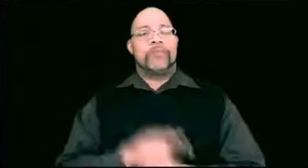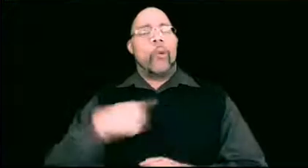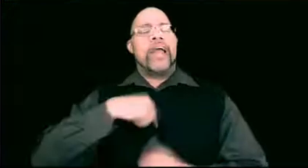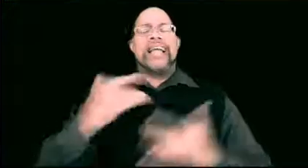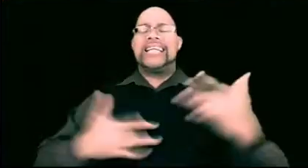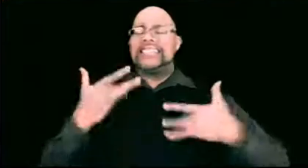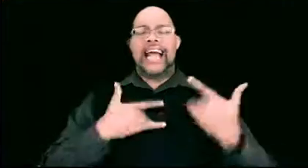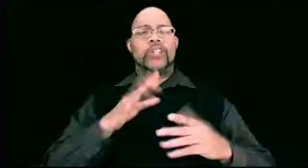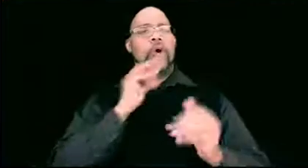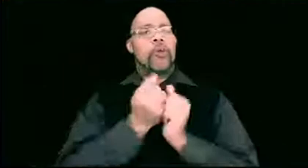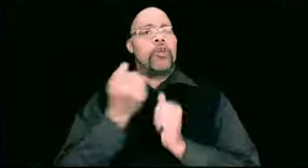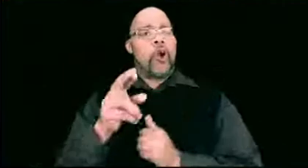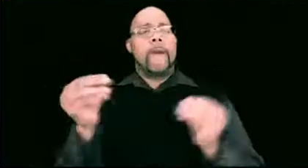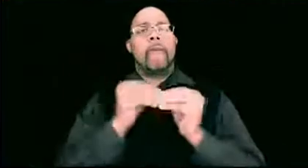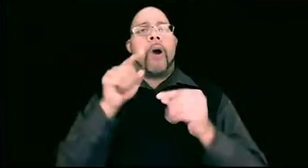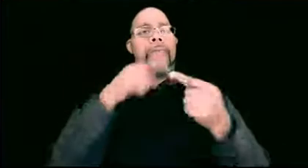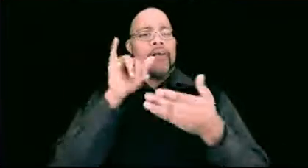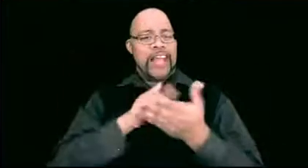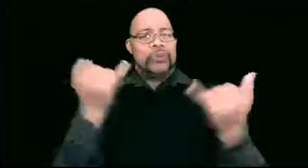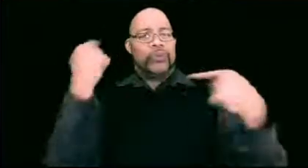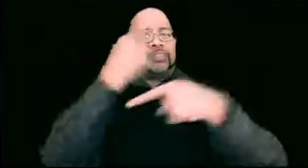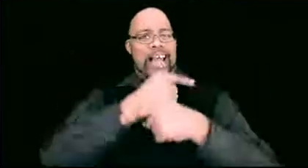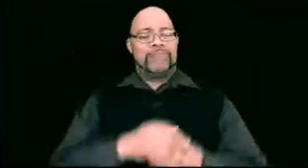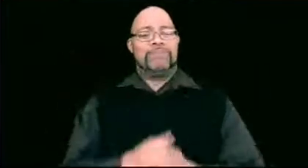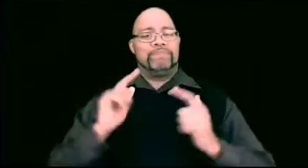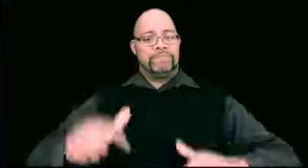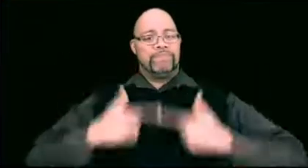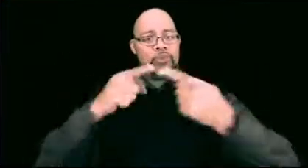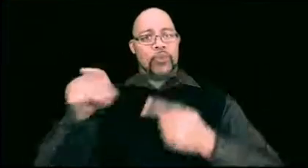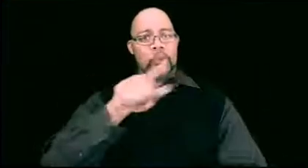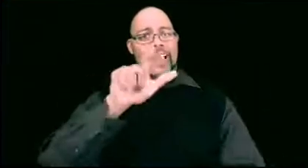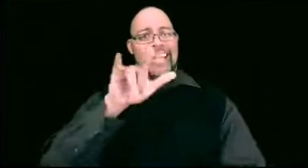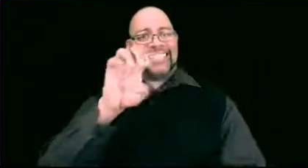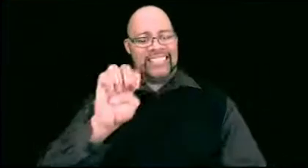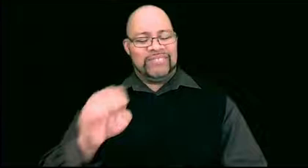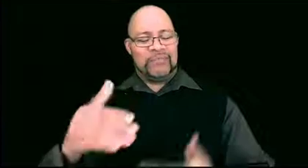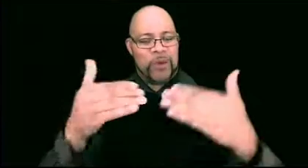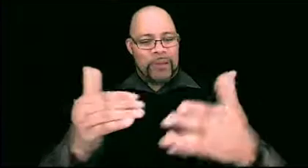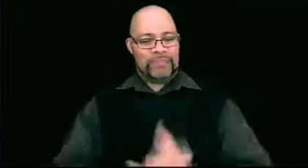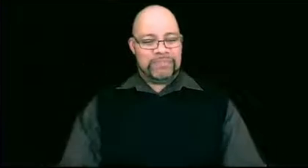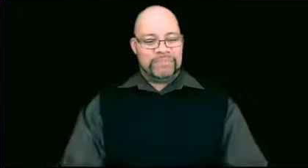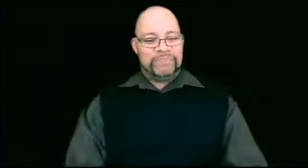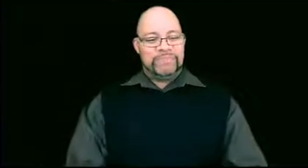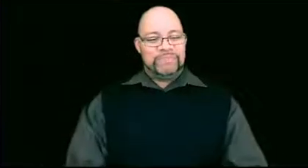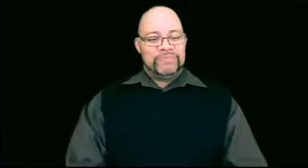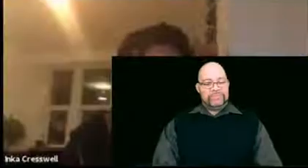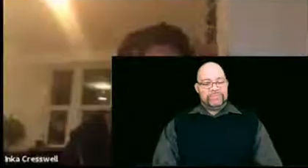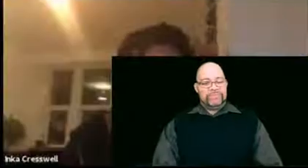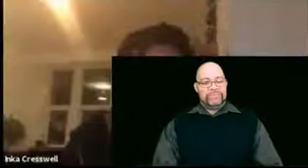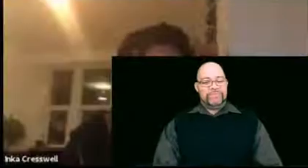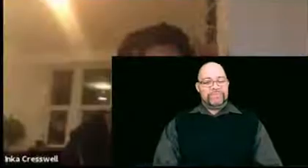real conservation impact. And we are so excited to talk with her more about that today. I'll turn it over to you,